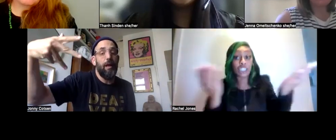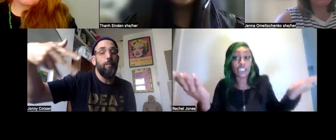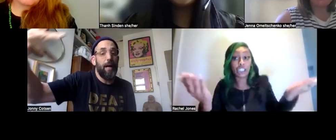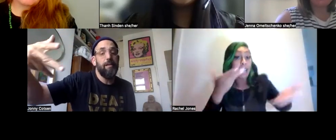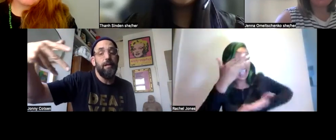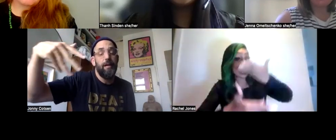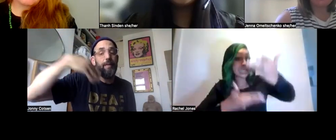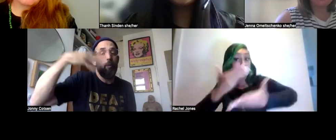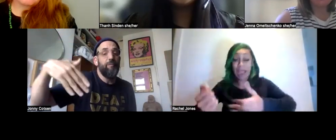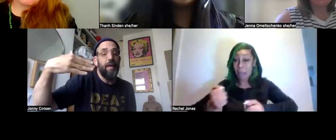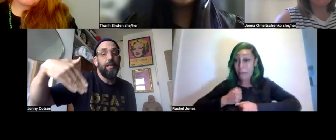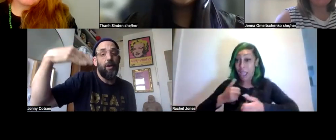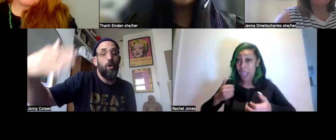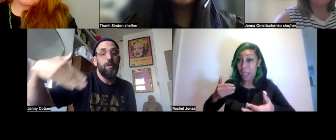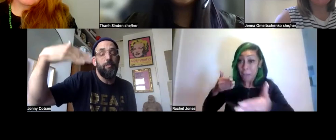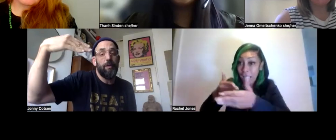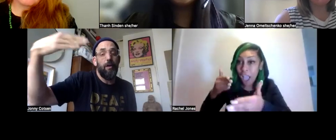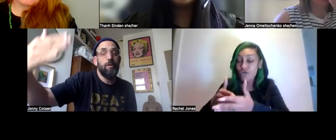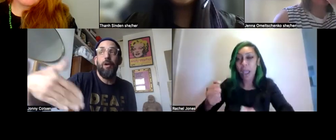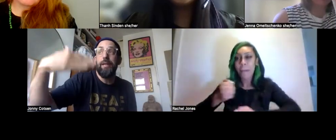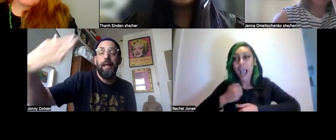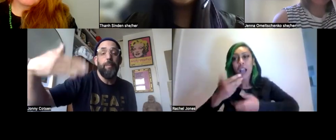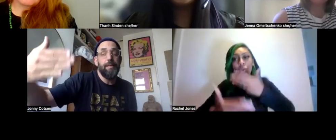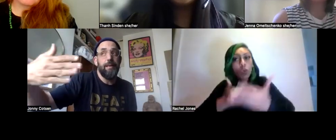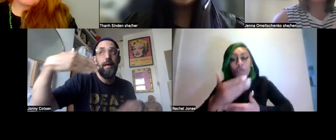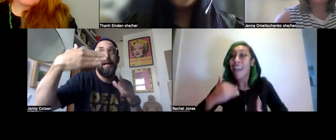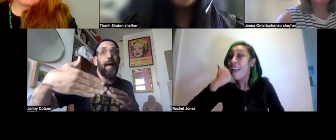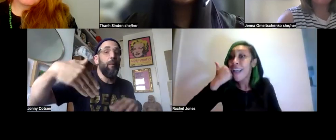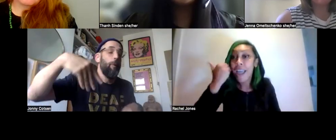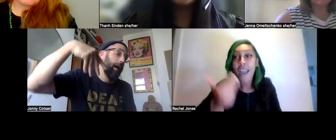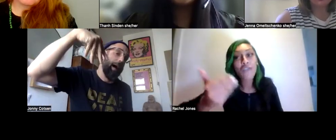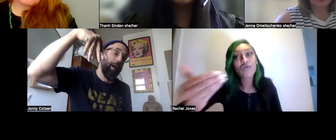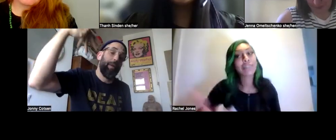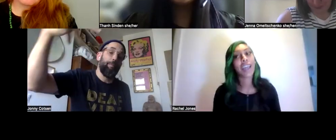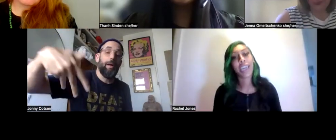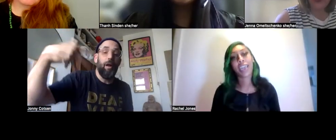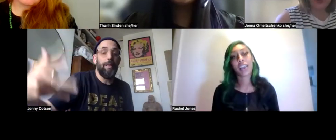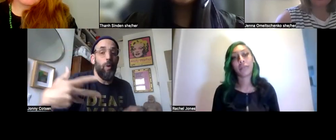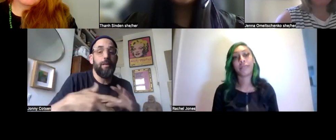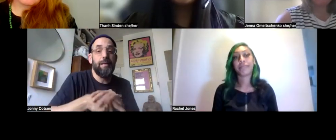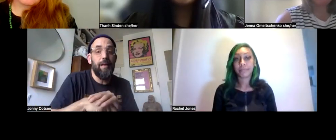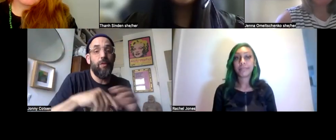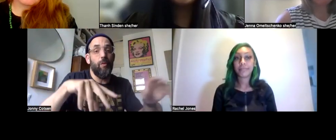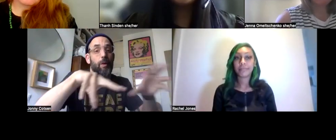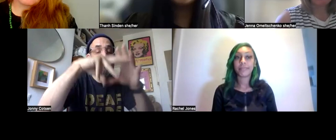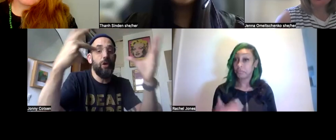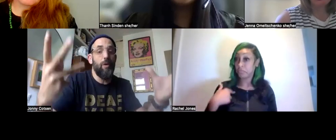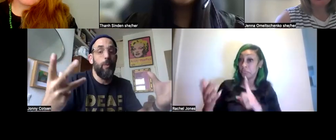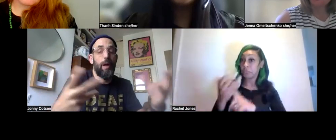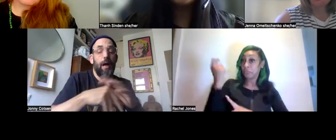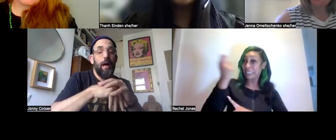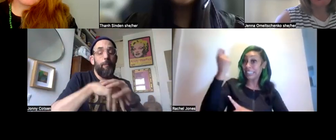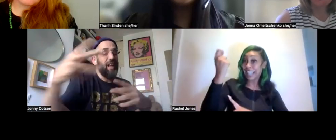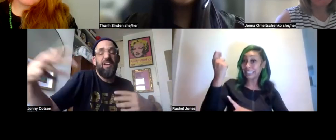and realize the barrier that we face on a daily basis. Now, because I've been quite successful with the